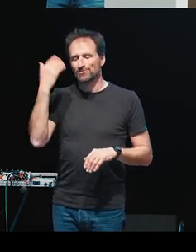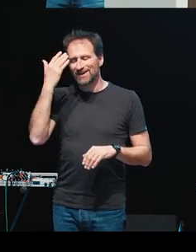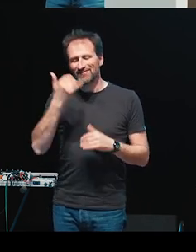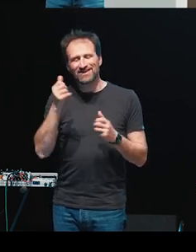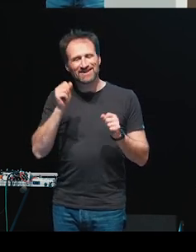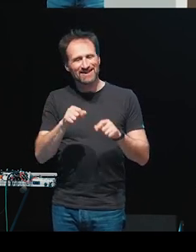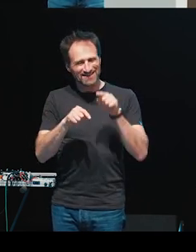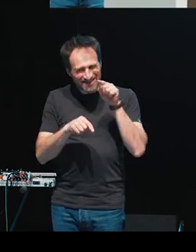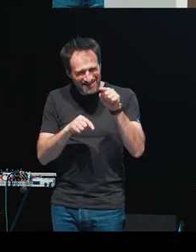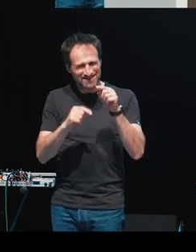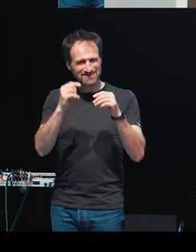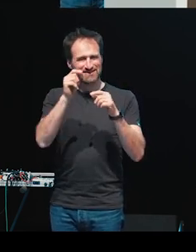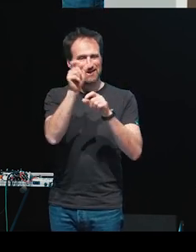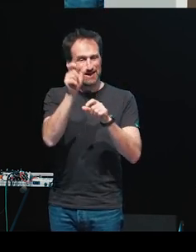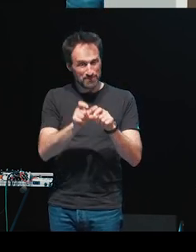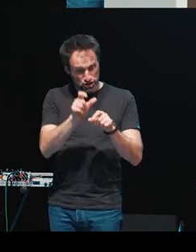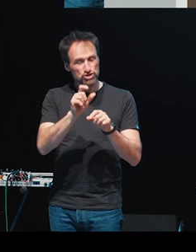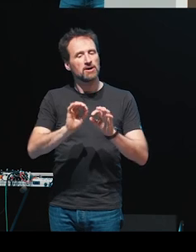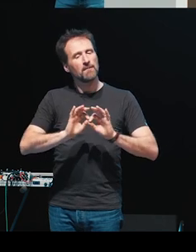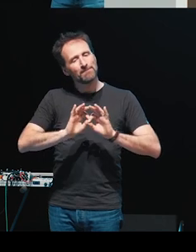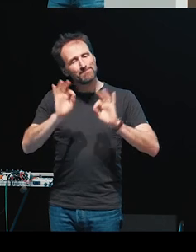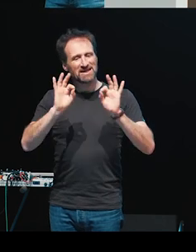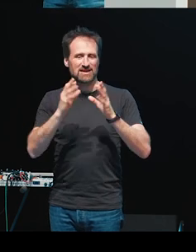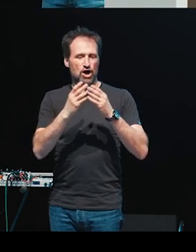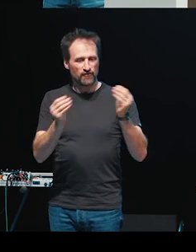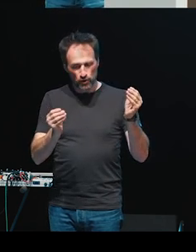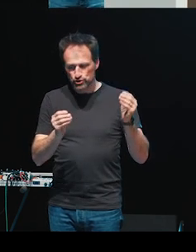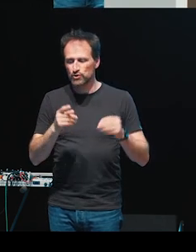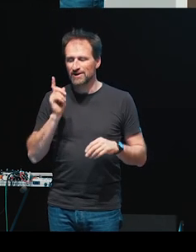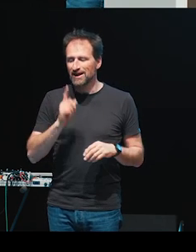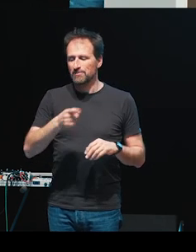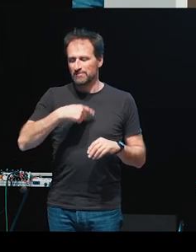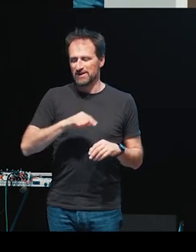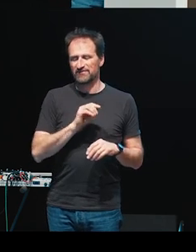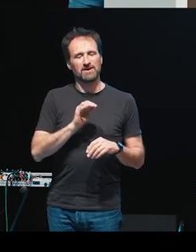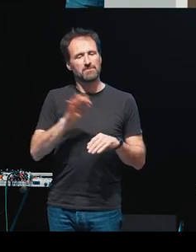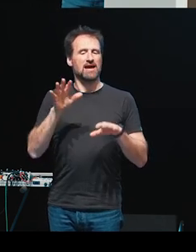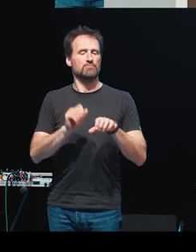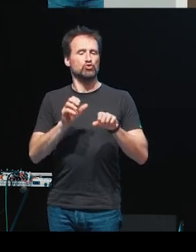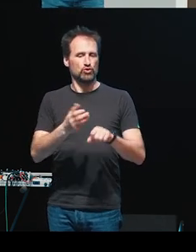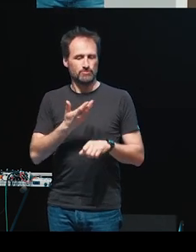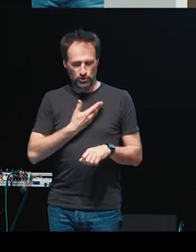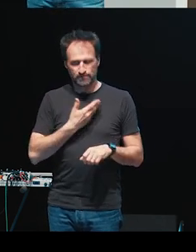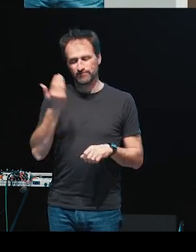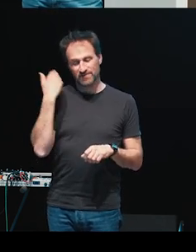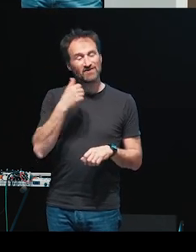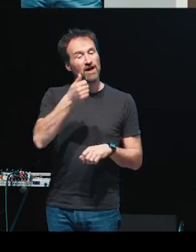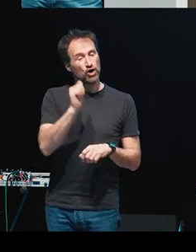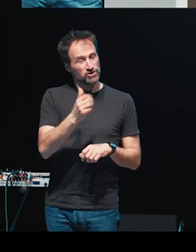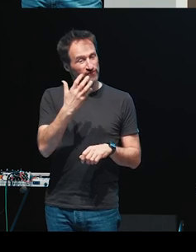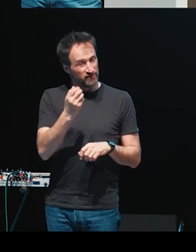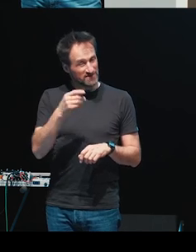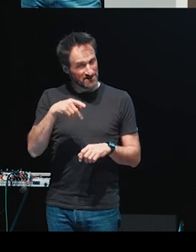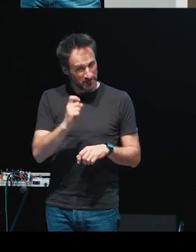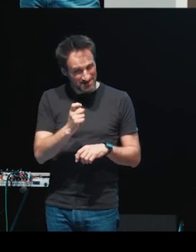that particular image better, and we may get more bookings. So it was based off 150 pixels, then a couple of ideas.